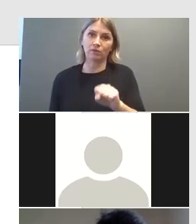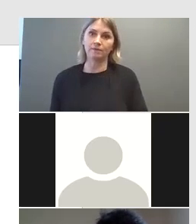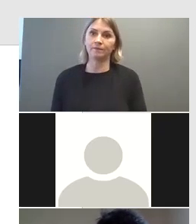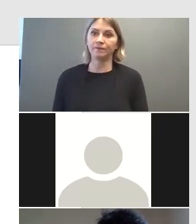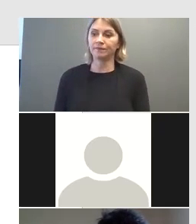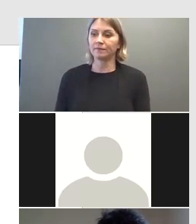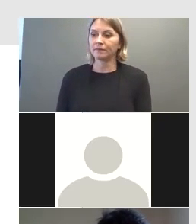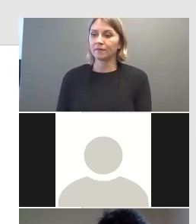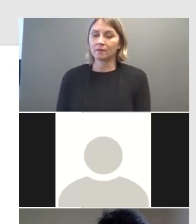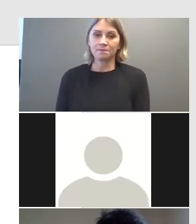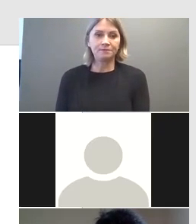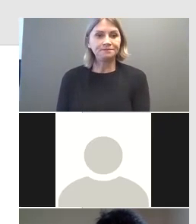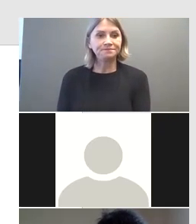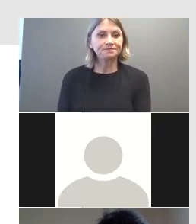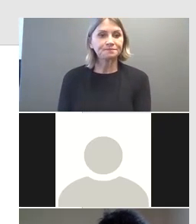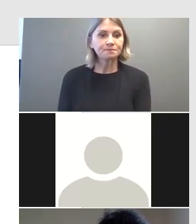Do you guys agree?